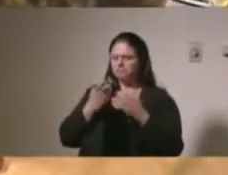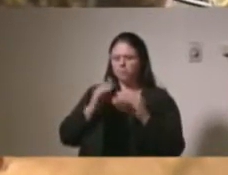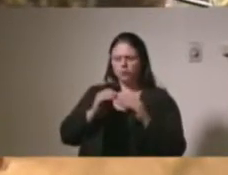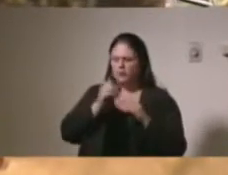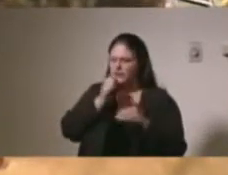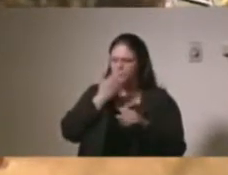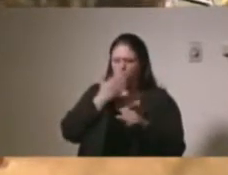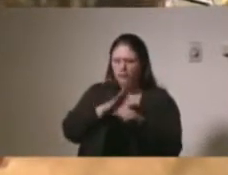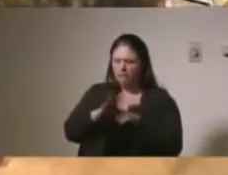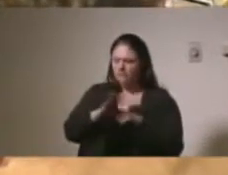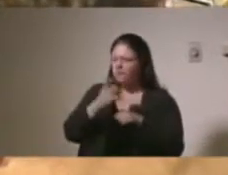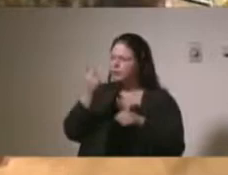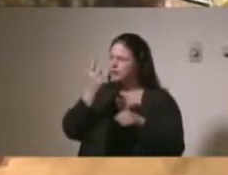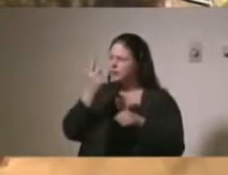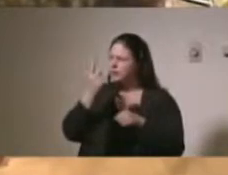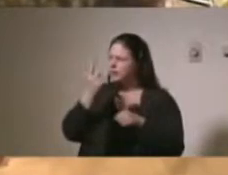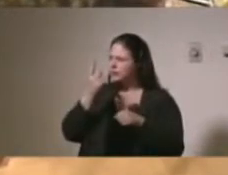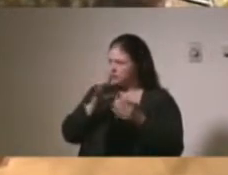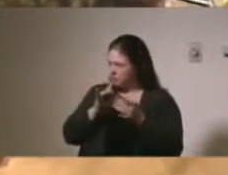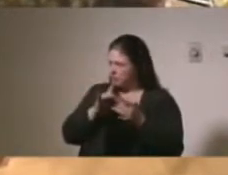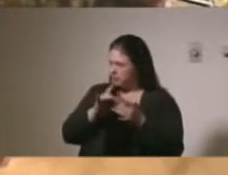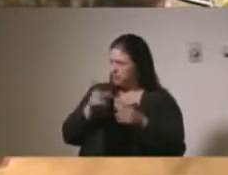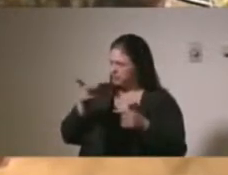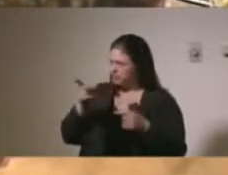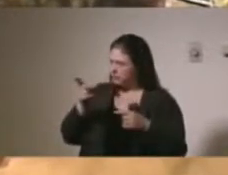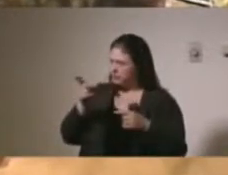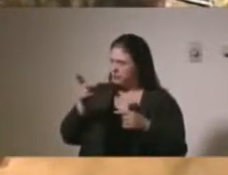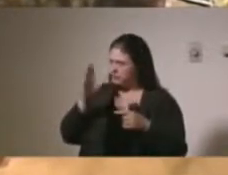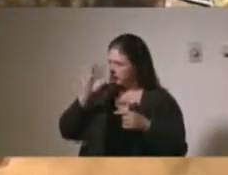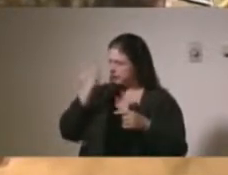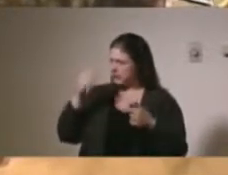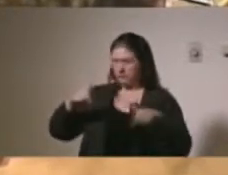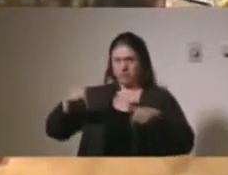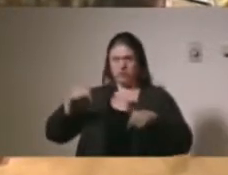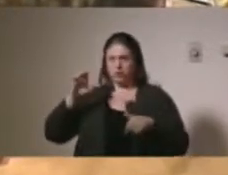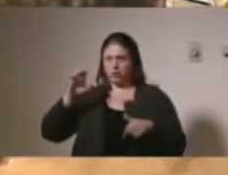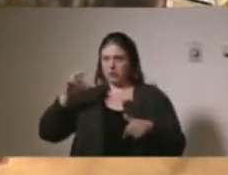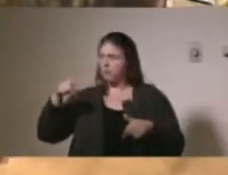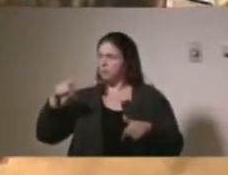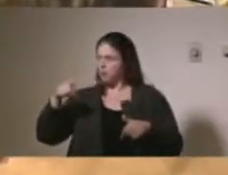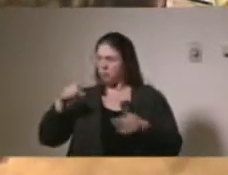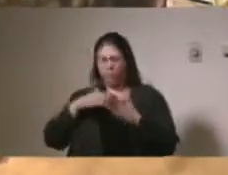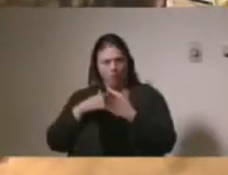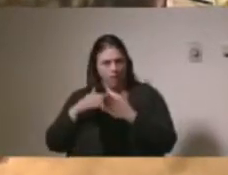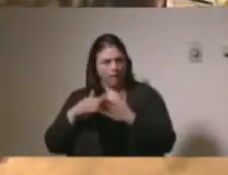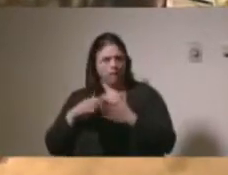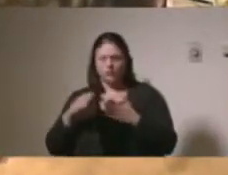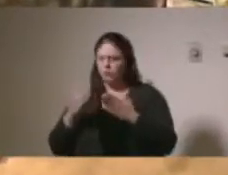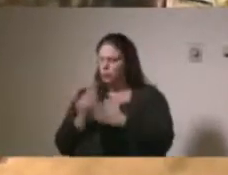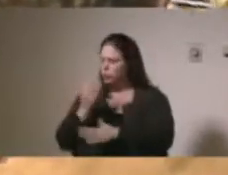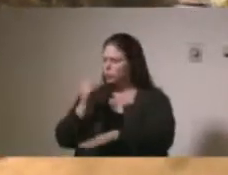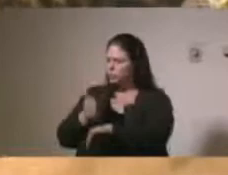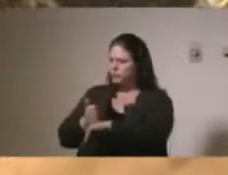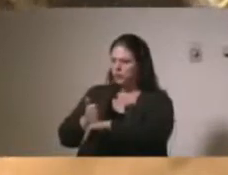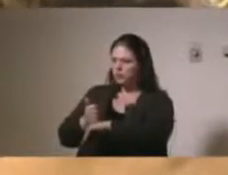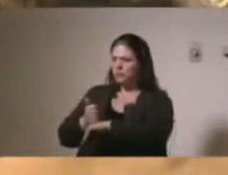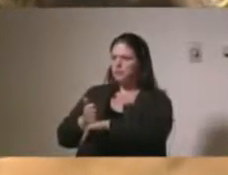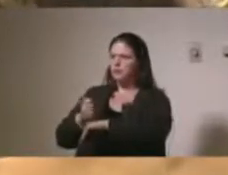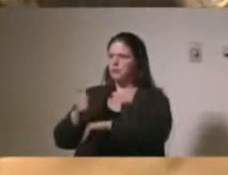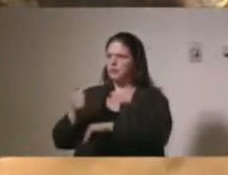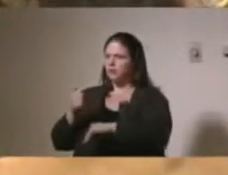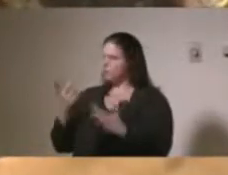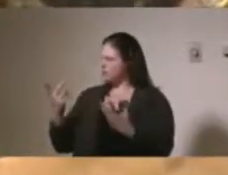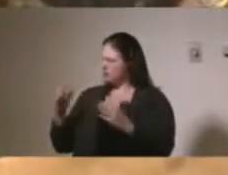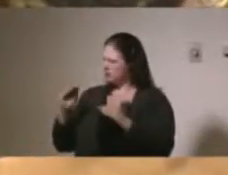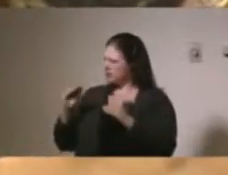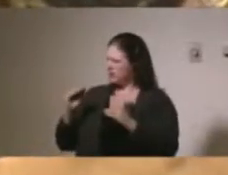or that seems to be what happens here with Canada Post a lot. Whenever we have new initiatives, we always find that the